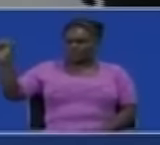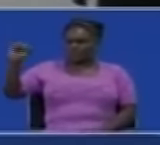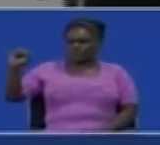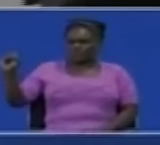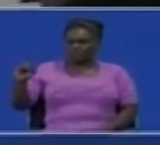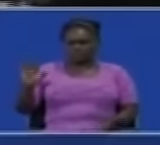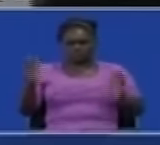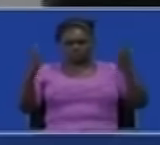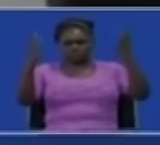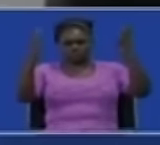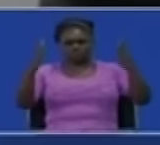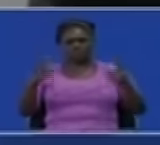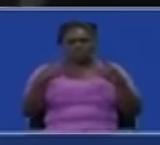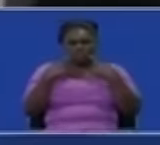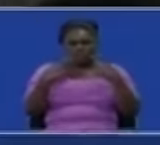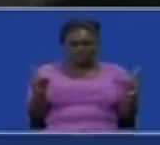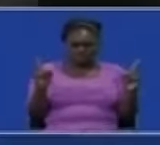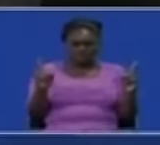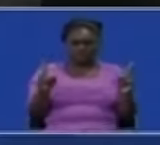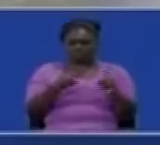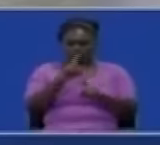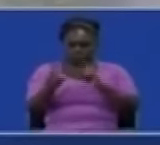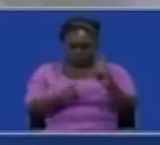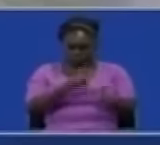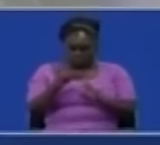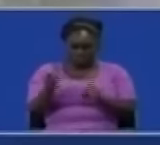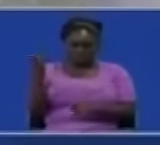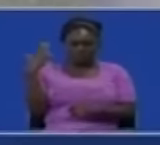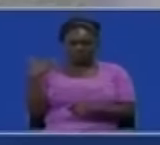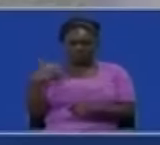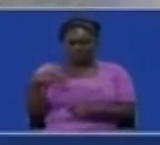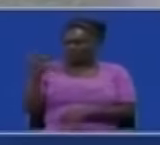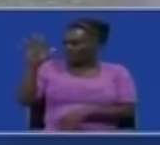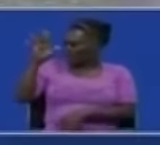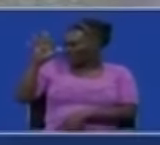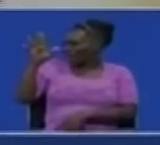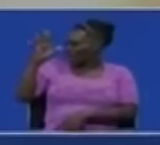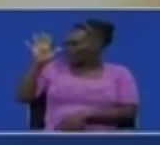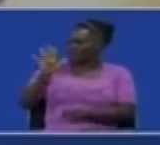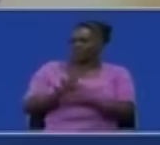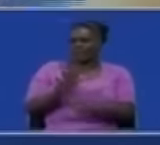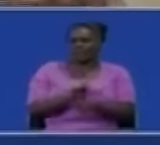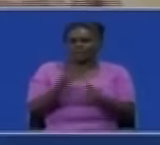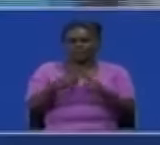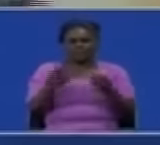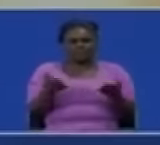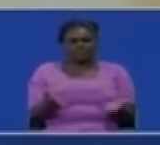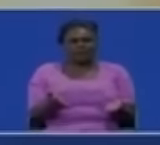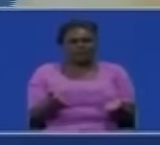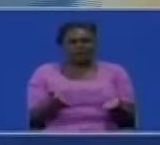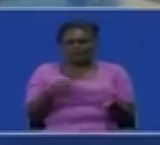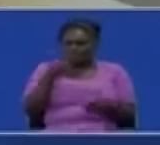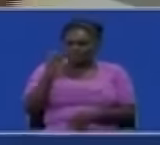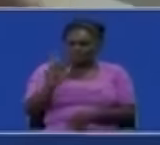been praised for delivering a credible examination that had previously been marred by widespread cheating, but now has to